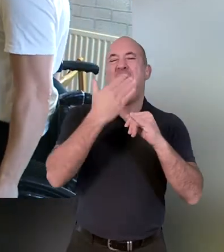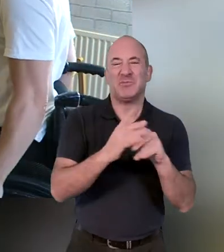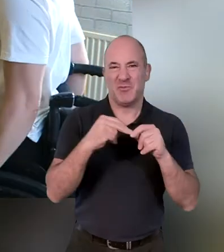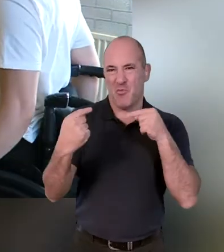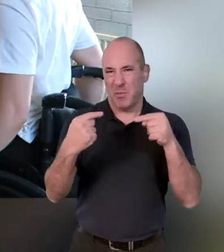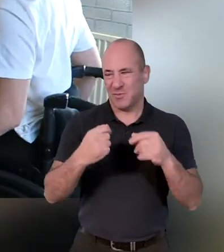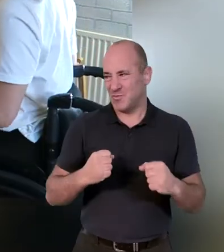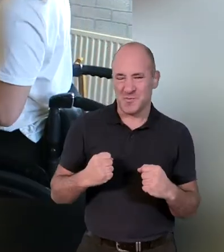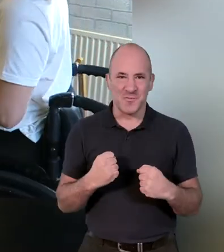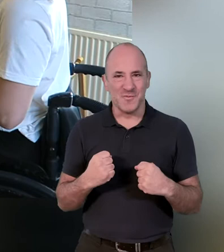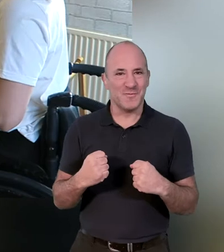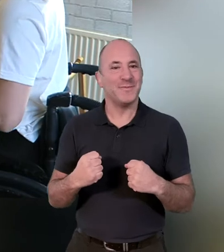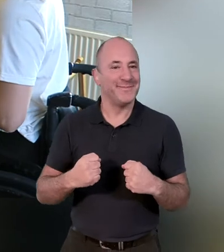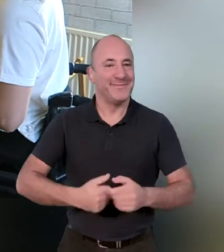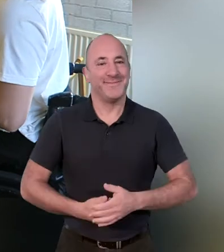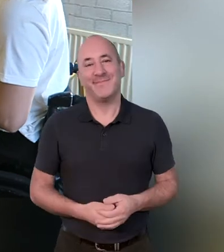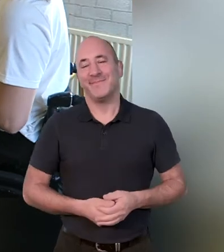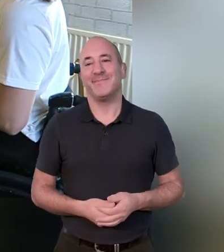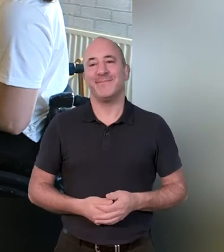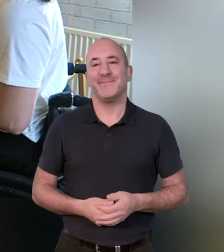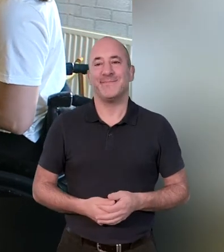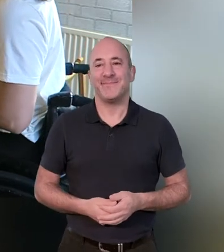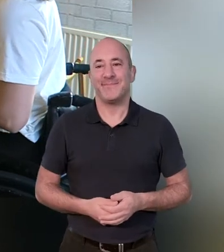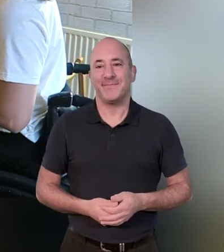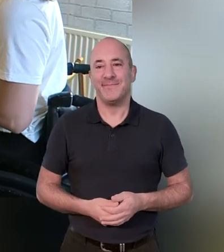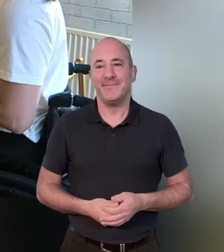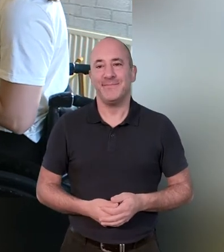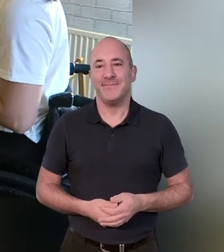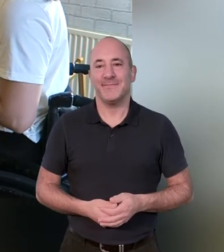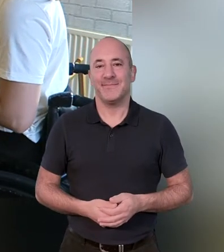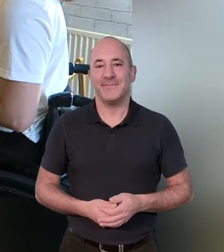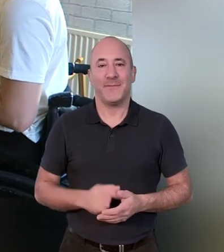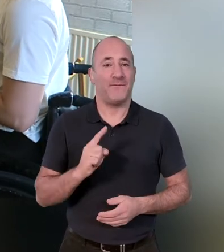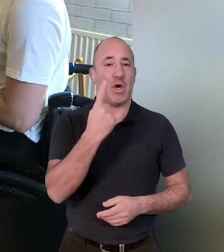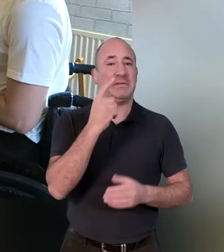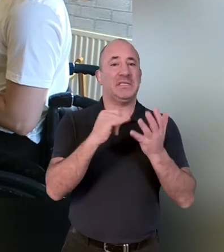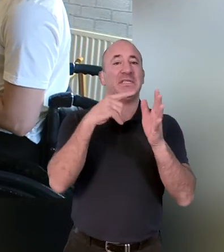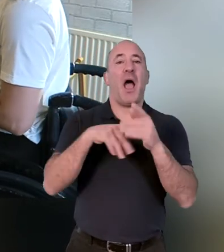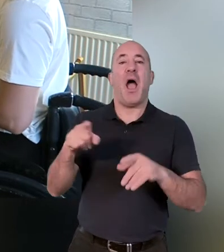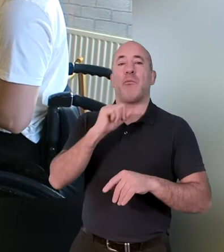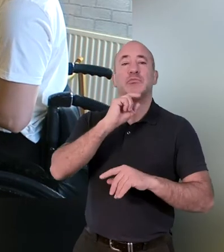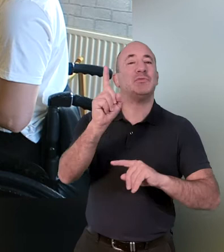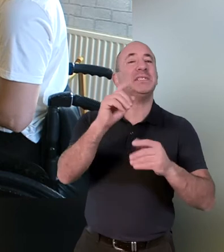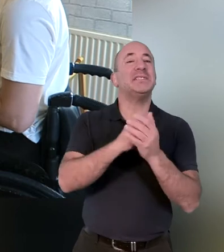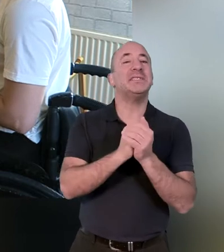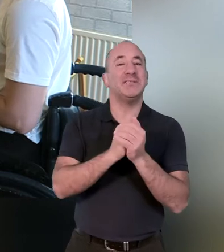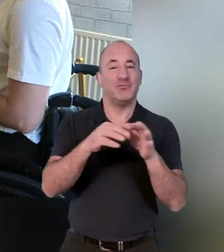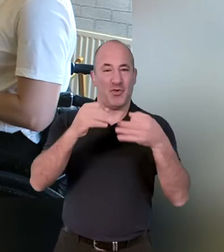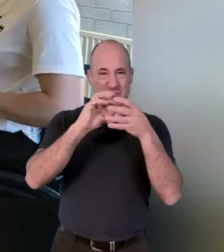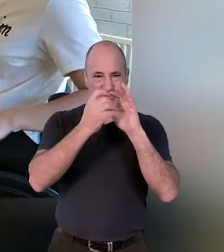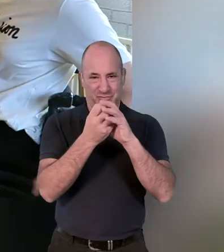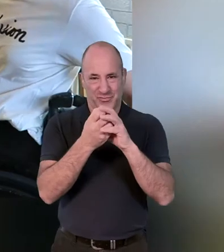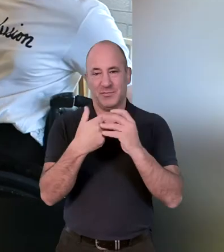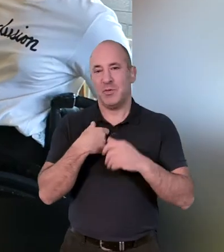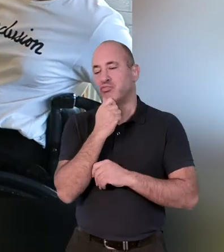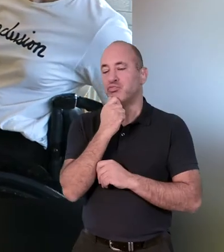more adventurous and at the end a little bit competitive. So the first one Sam's going to do is Sam's going to take her